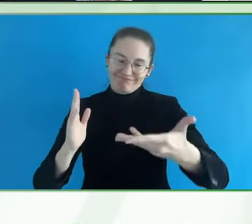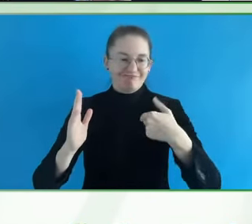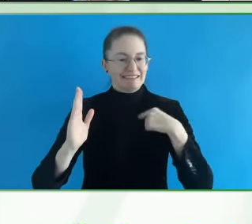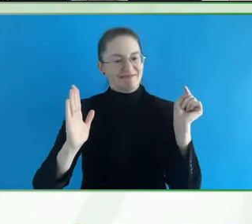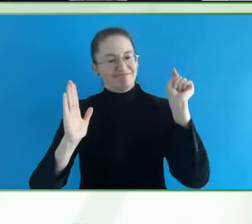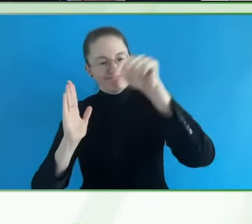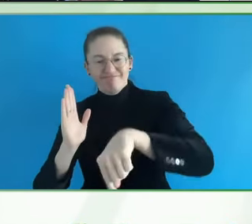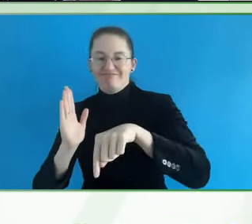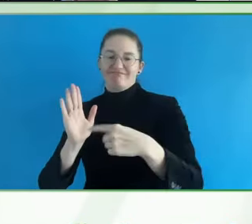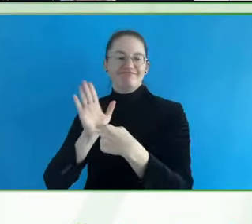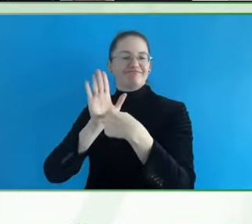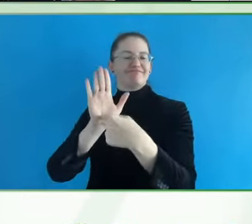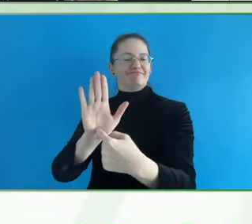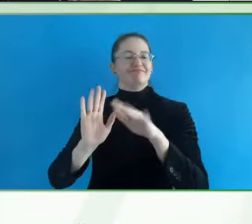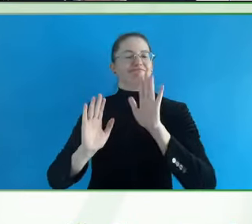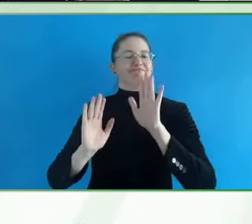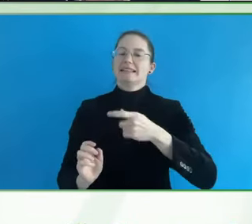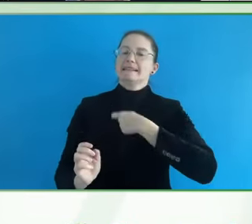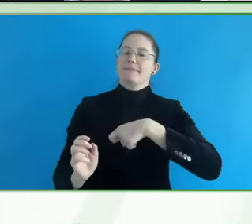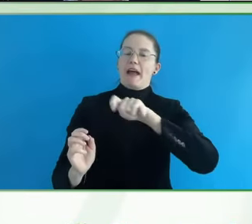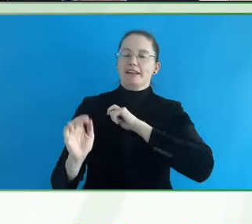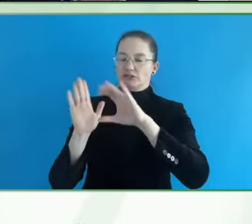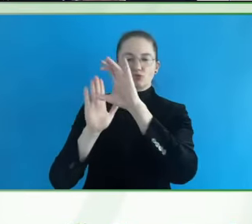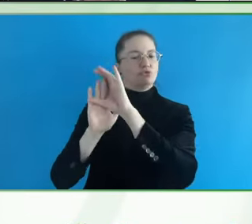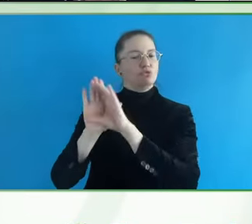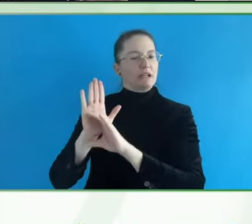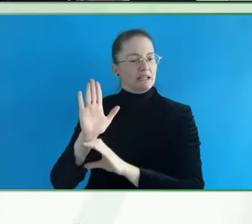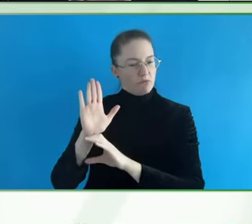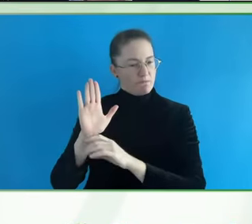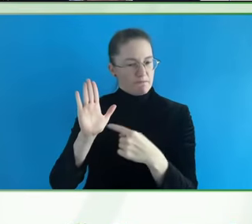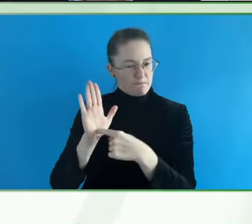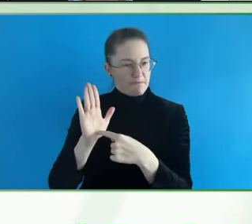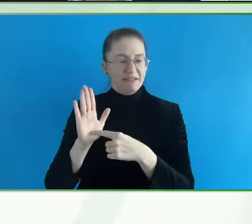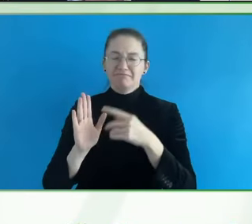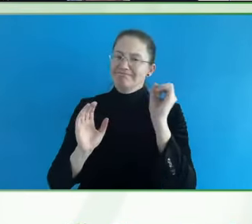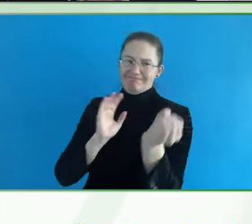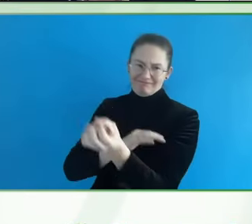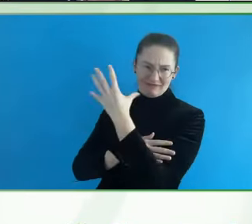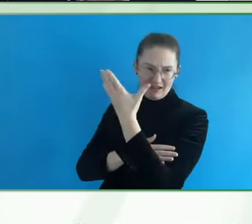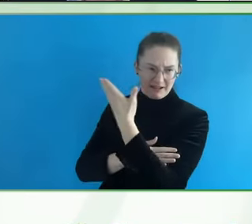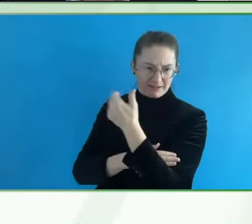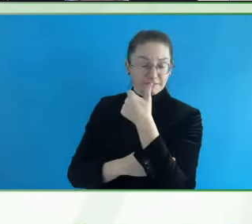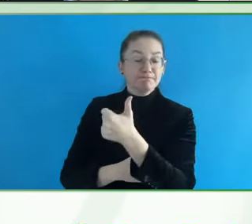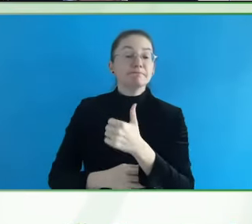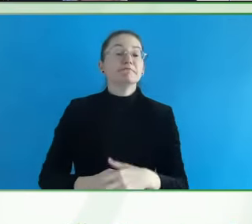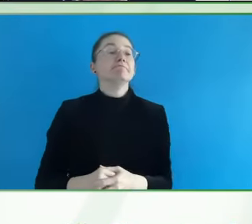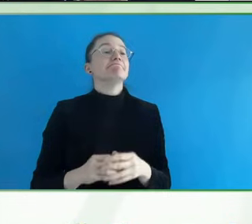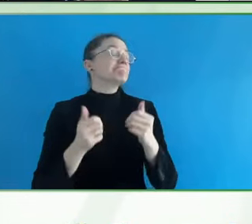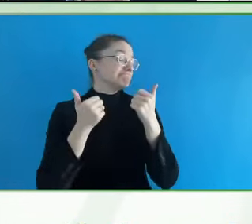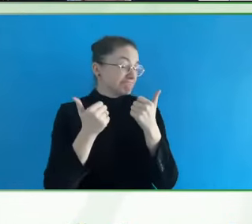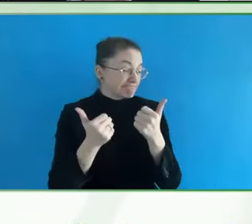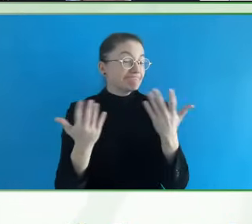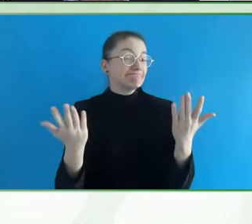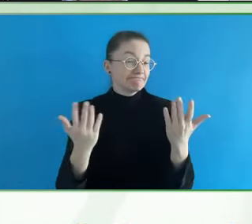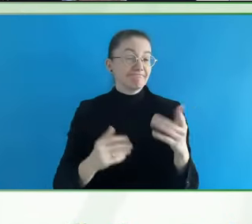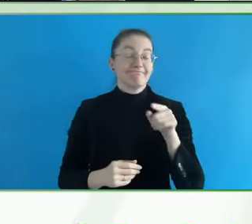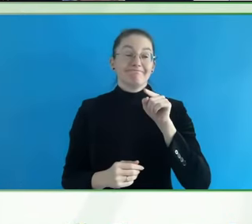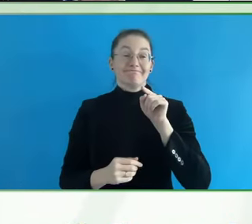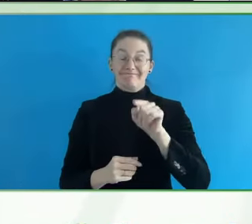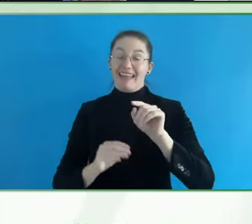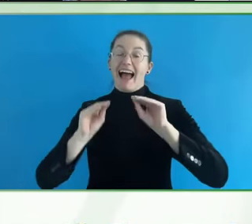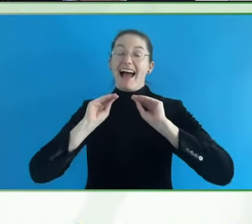the Spanish Ministry of Education, Vocational Training and Sport present a new education law at the end